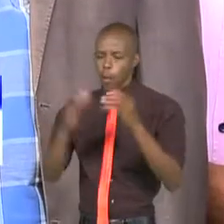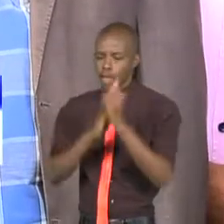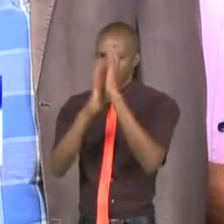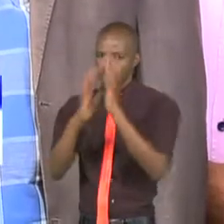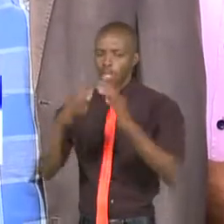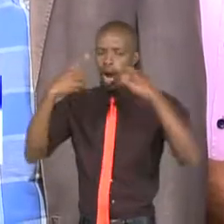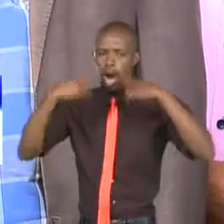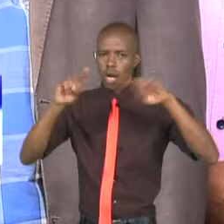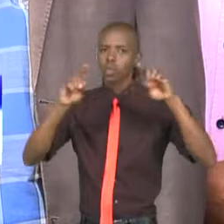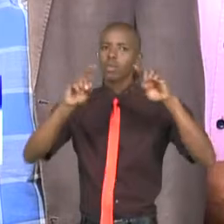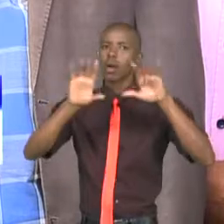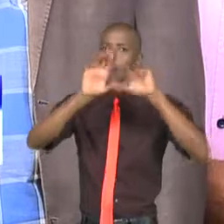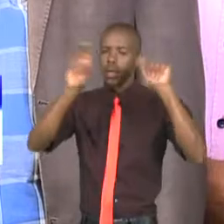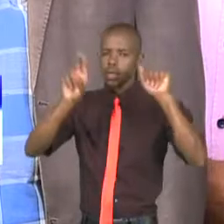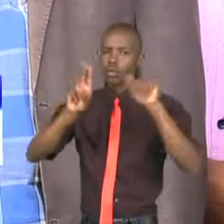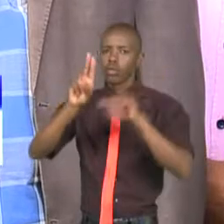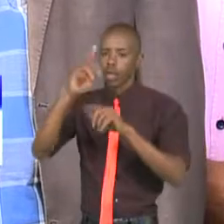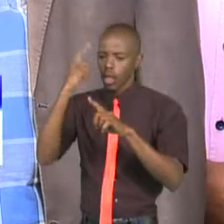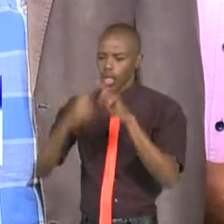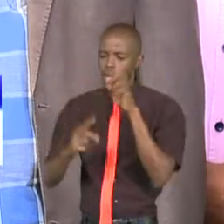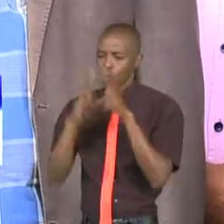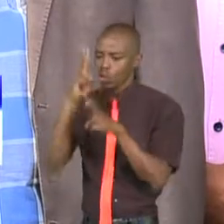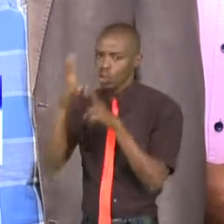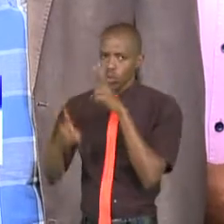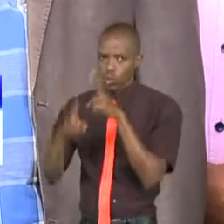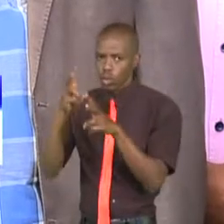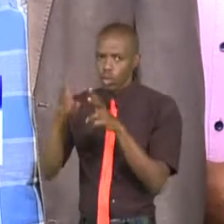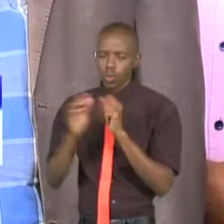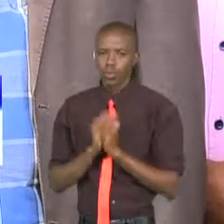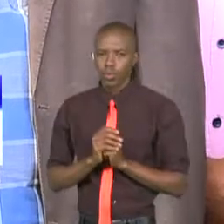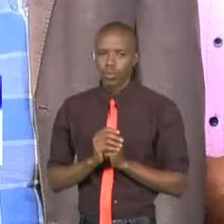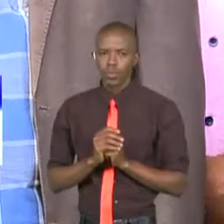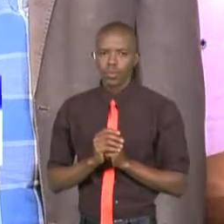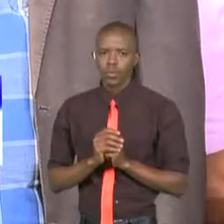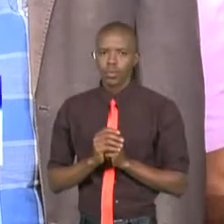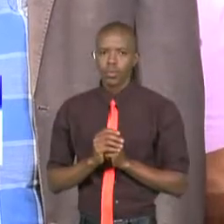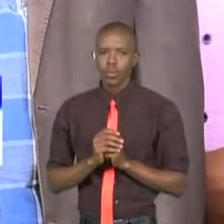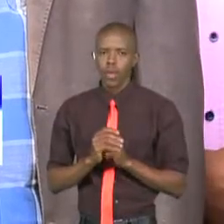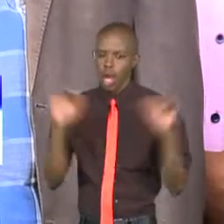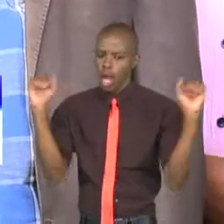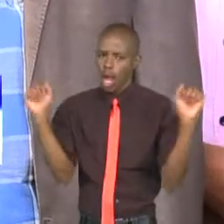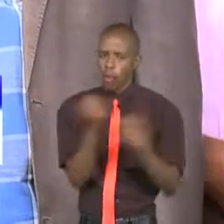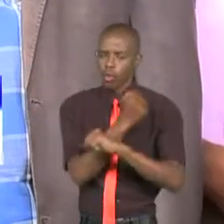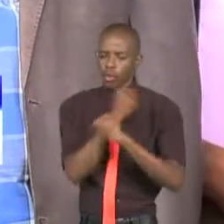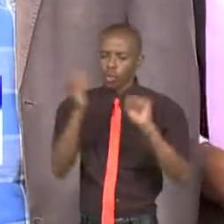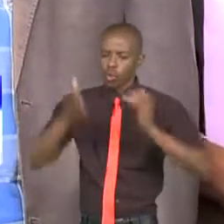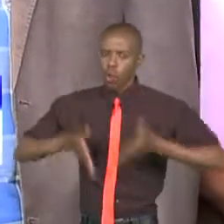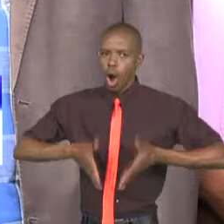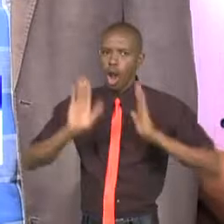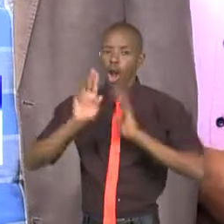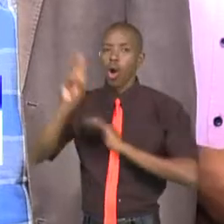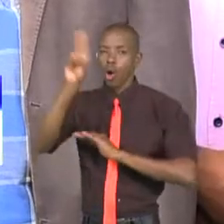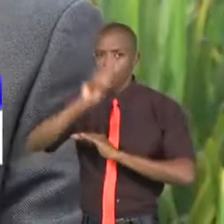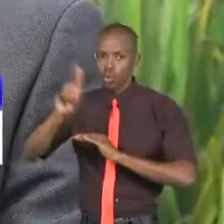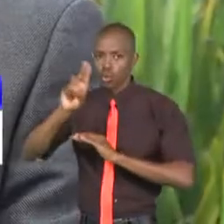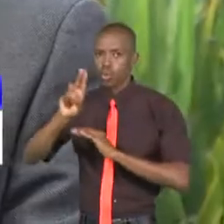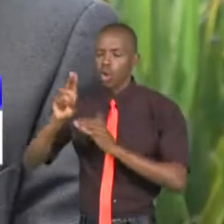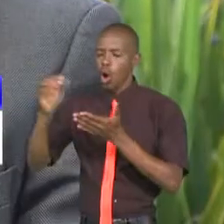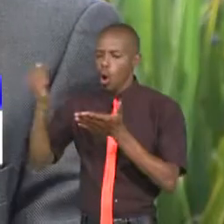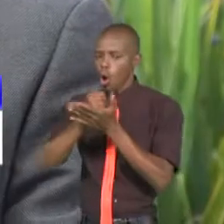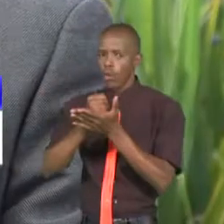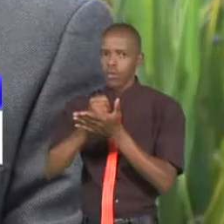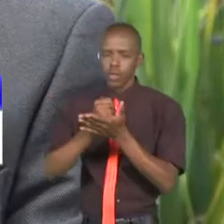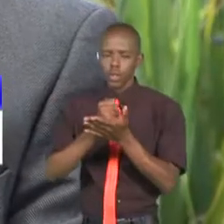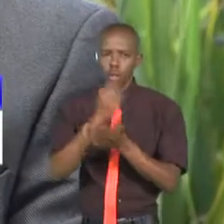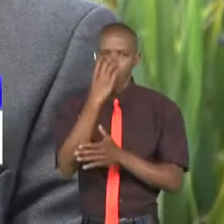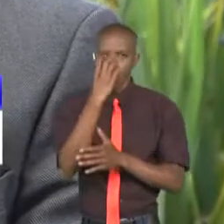presidential candidate of 2022, will not be allowed to use the party headquarters. The DP